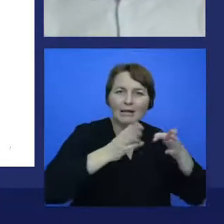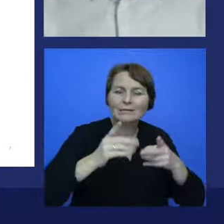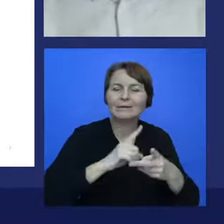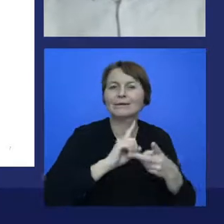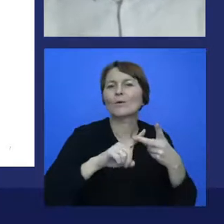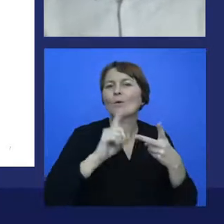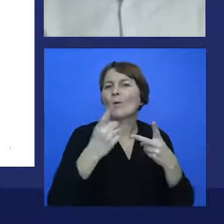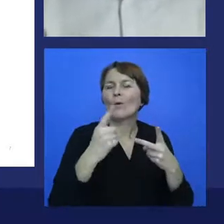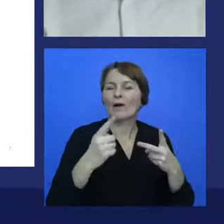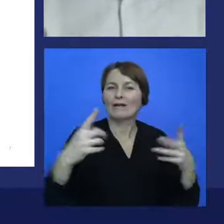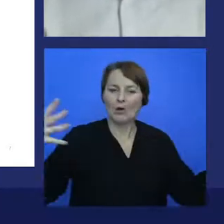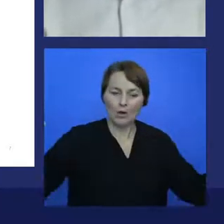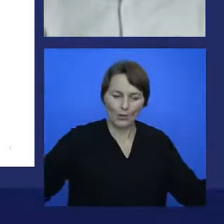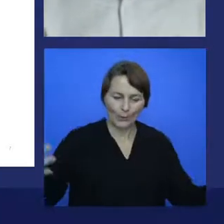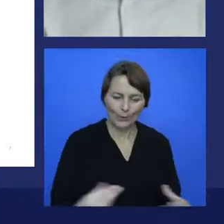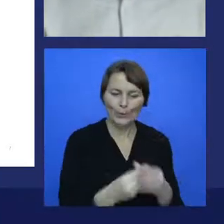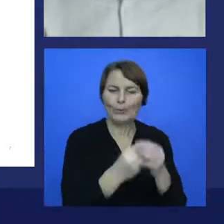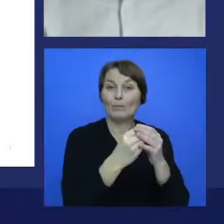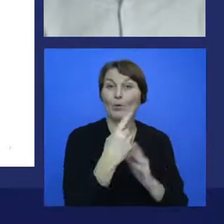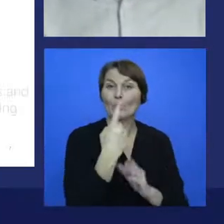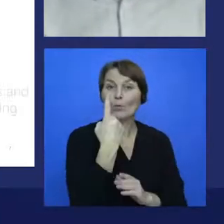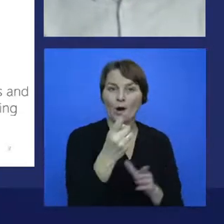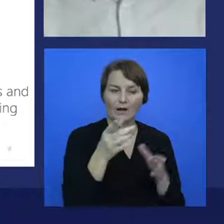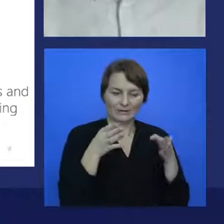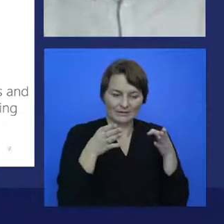coherent place where we can get the most out of all of that data.